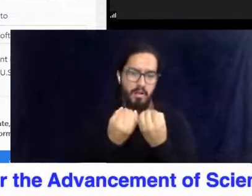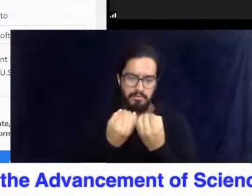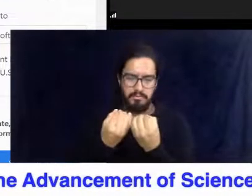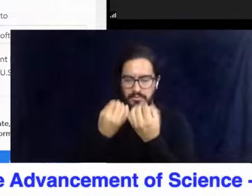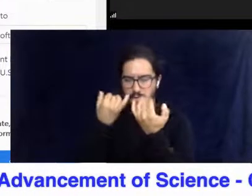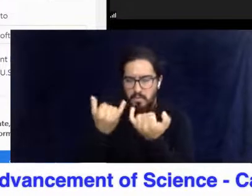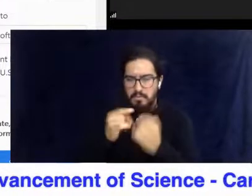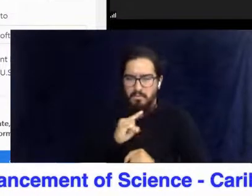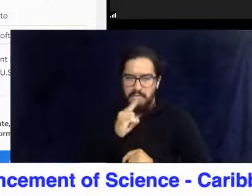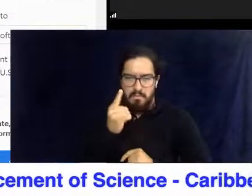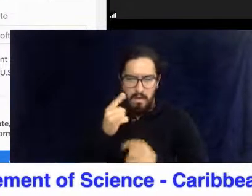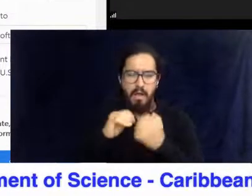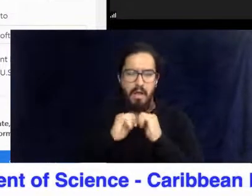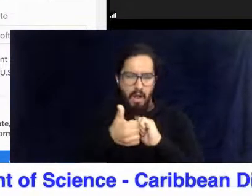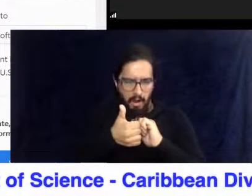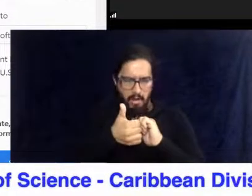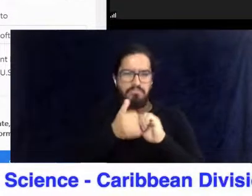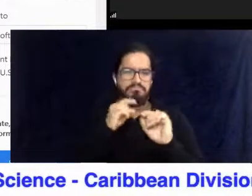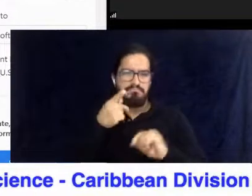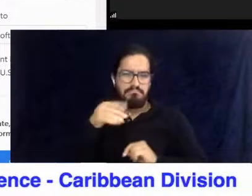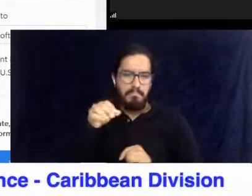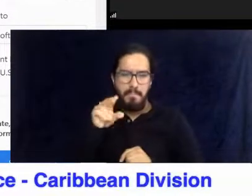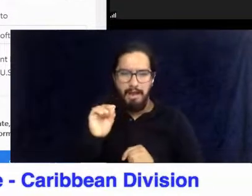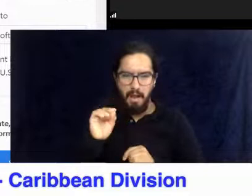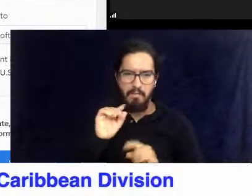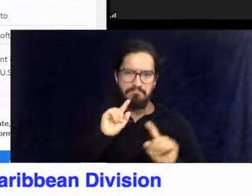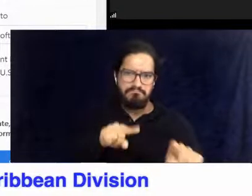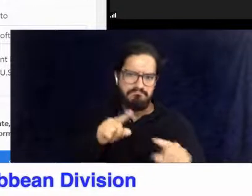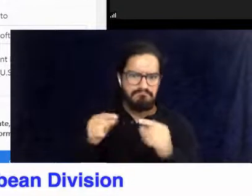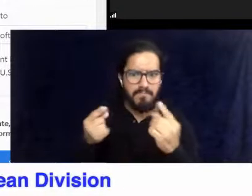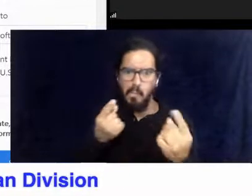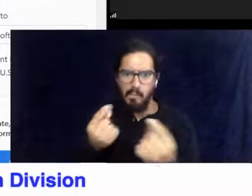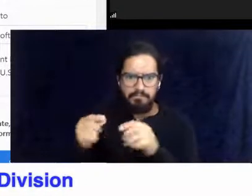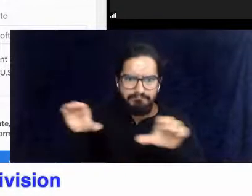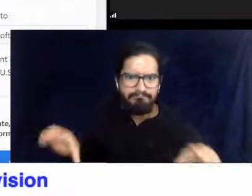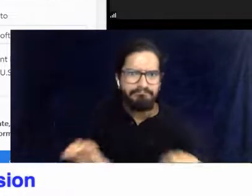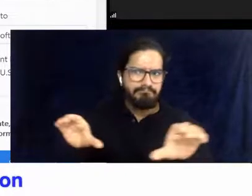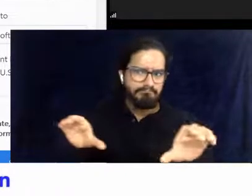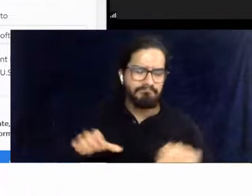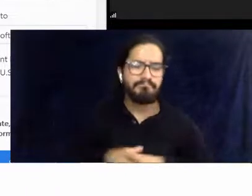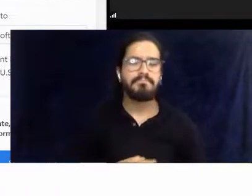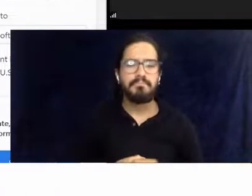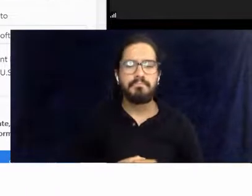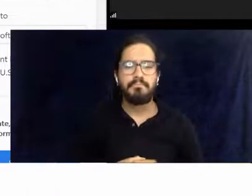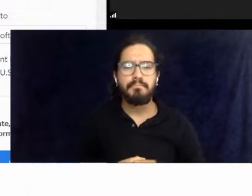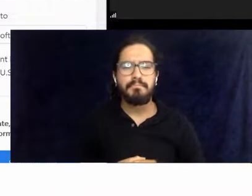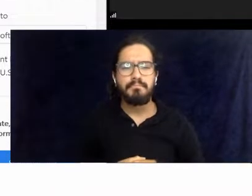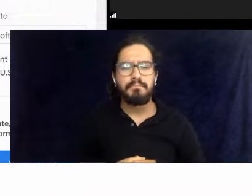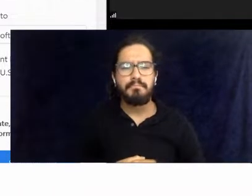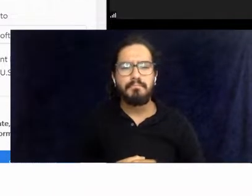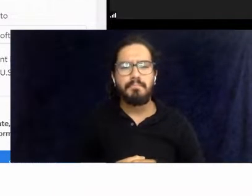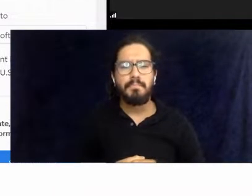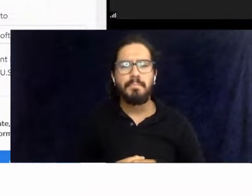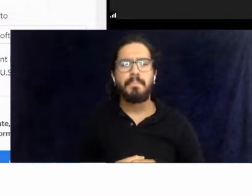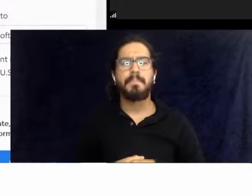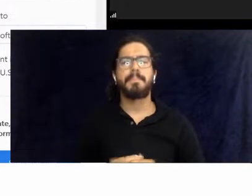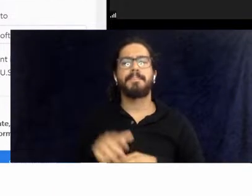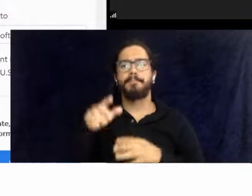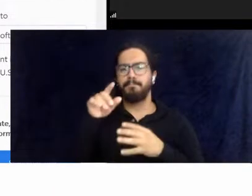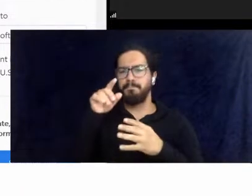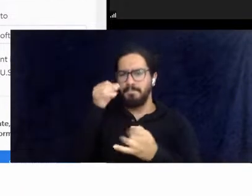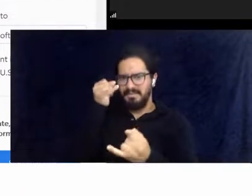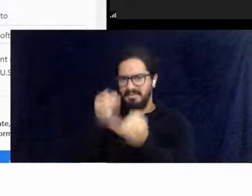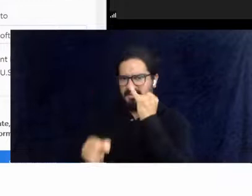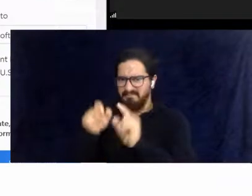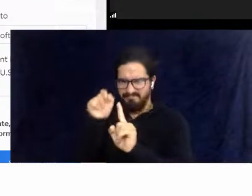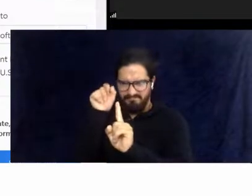response. So the WHO Director General, and it's the last point I want to focus on, saying